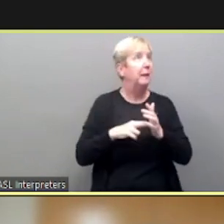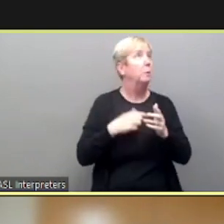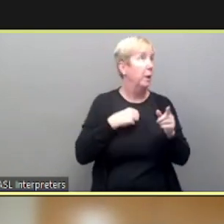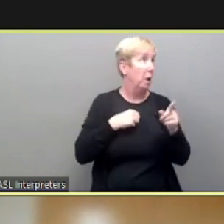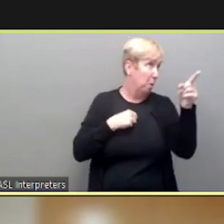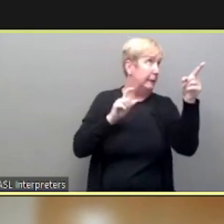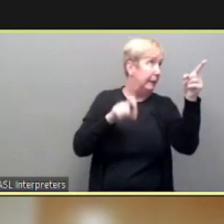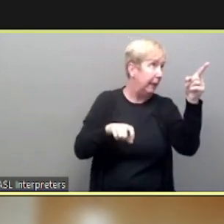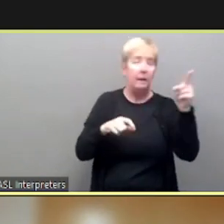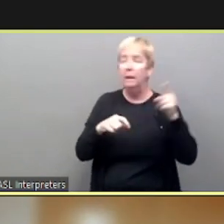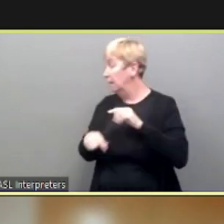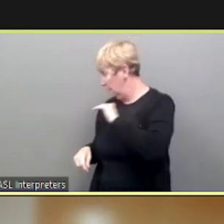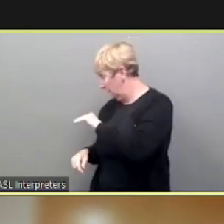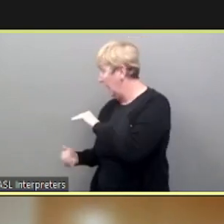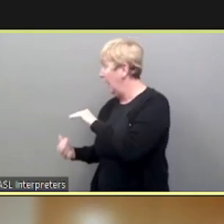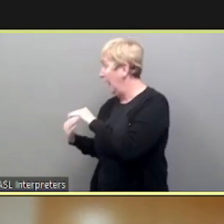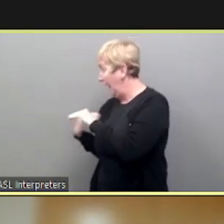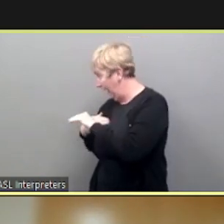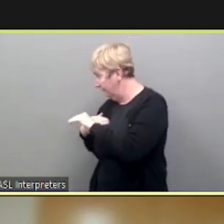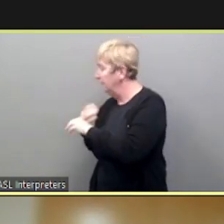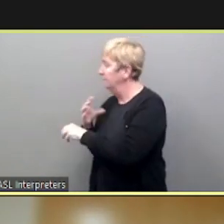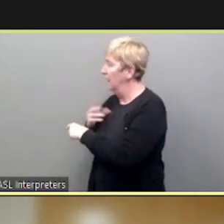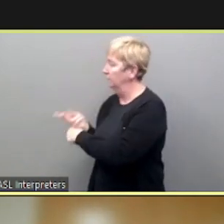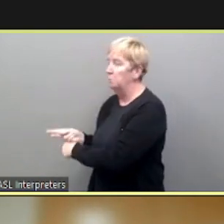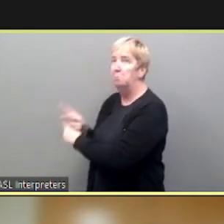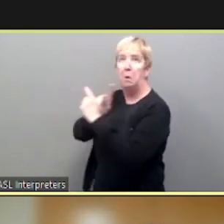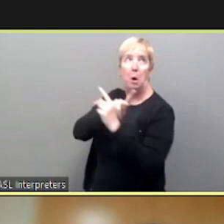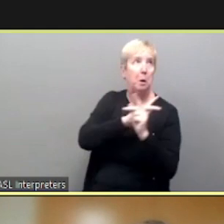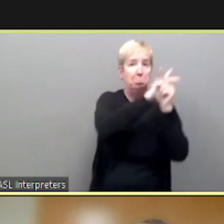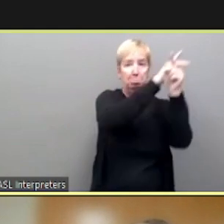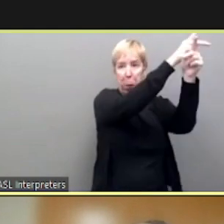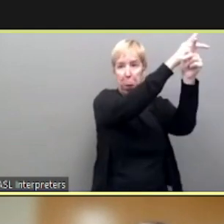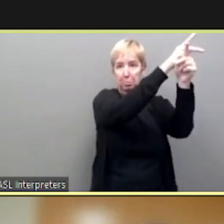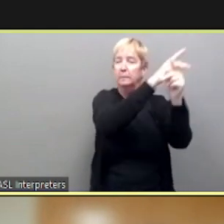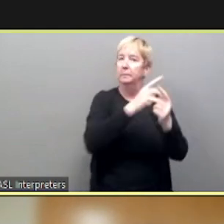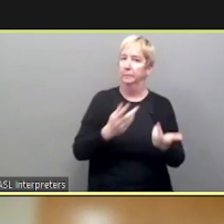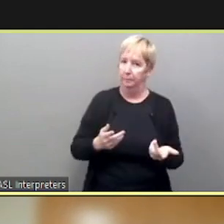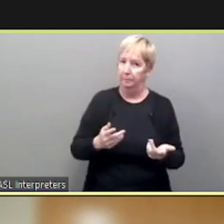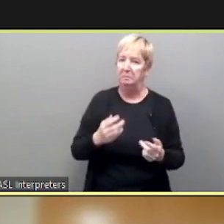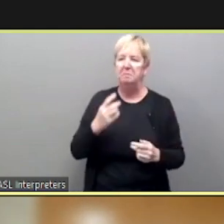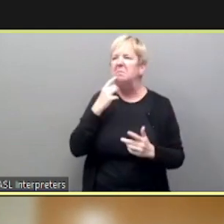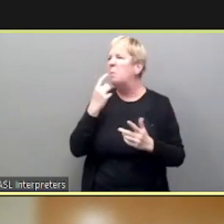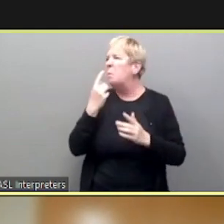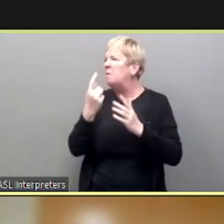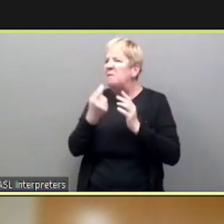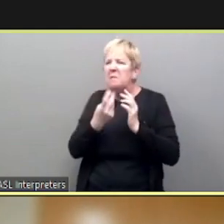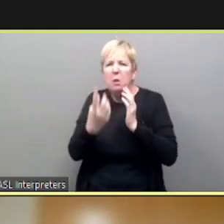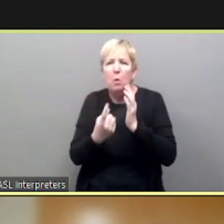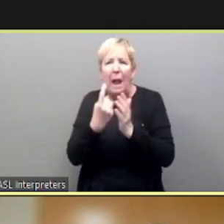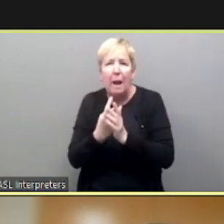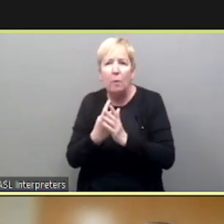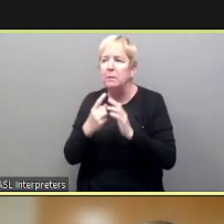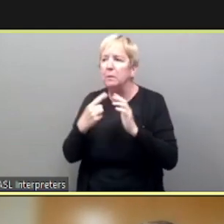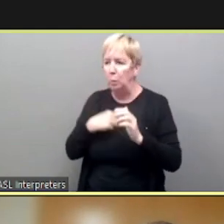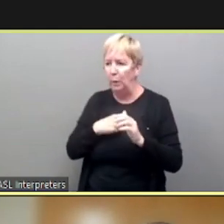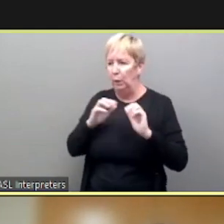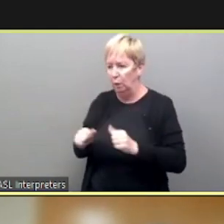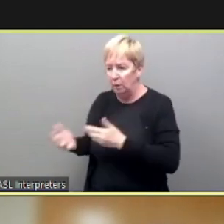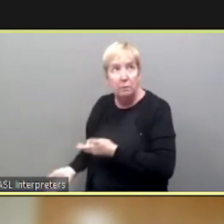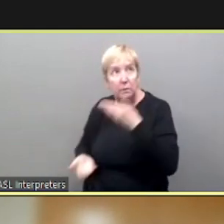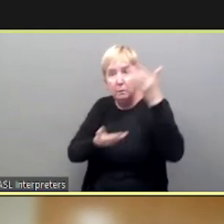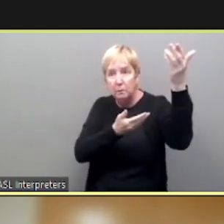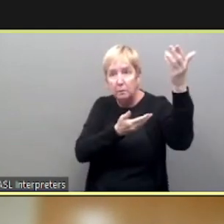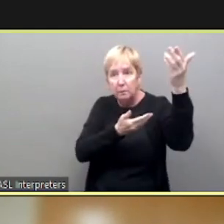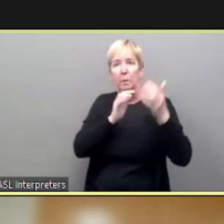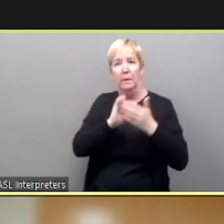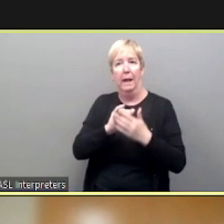some extra vents and they were able to share. And within several hours, we were able to get those vents to the hub hospital